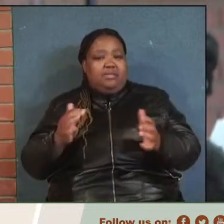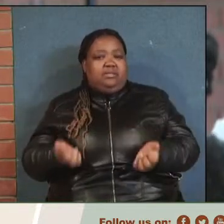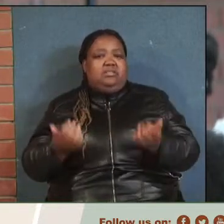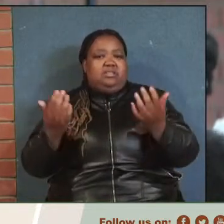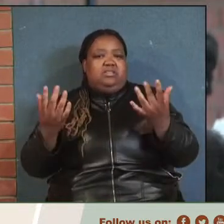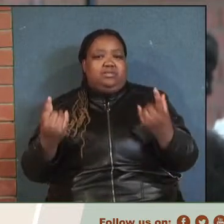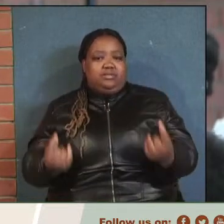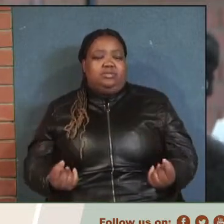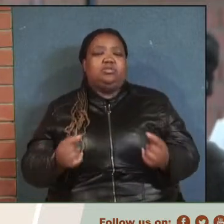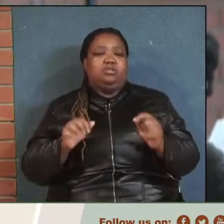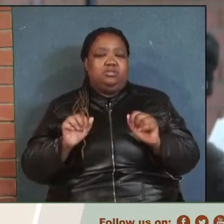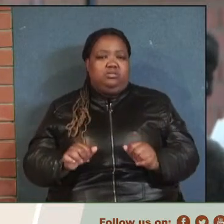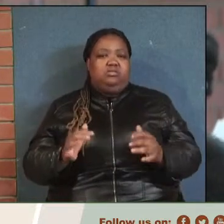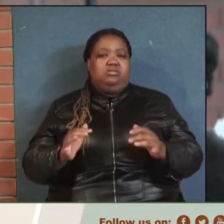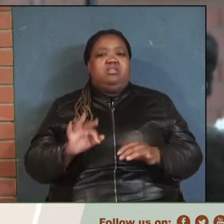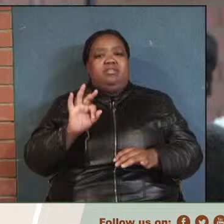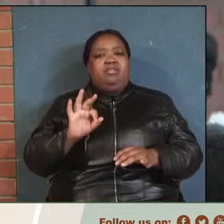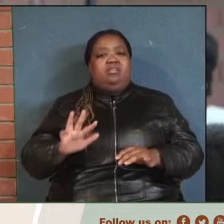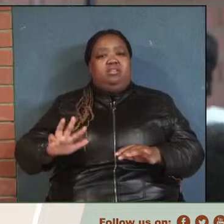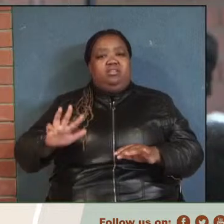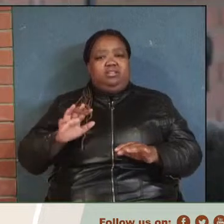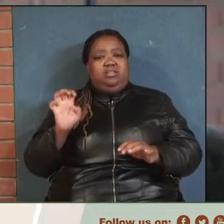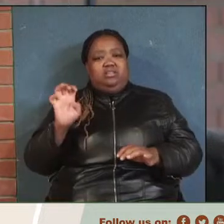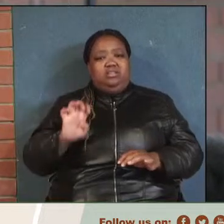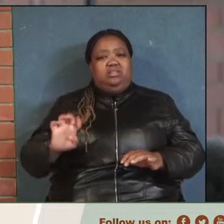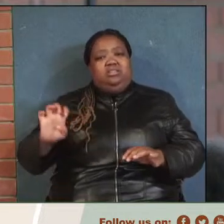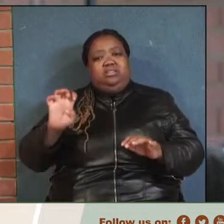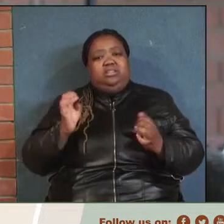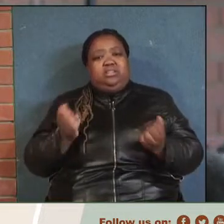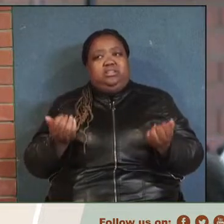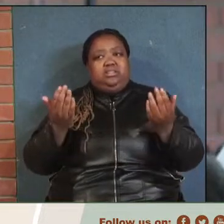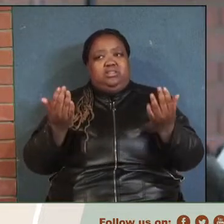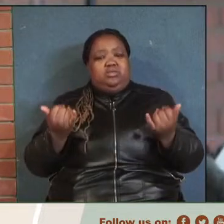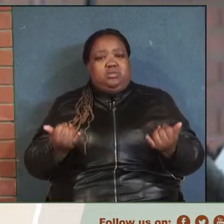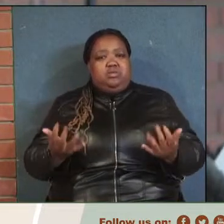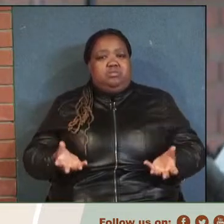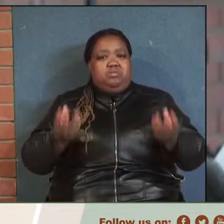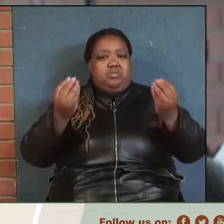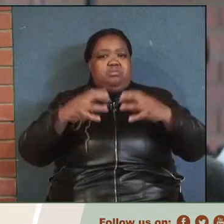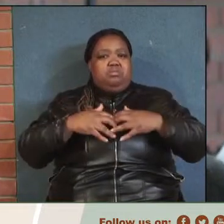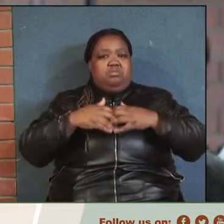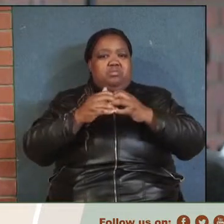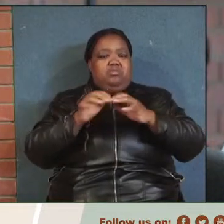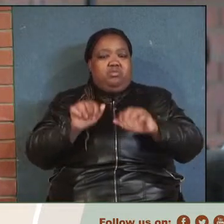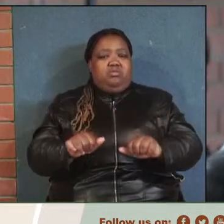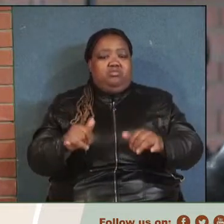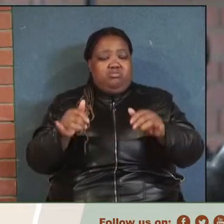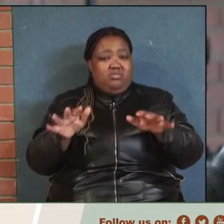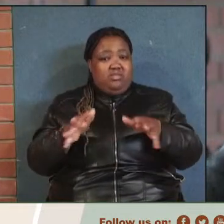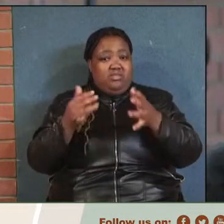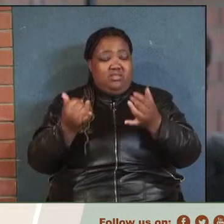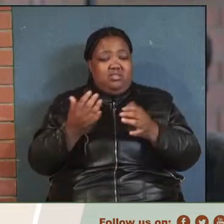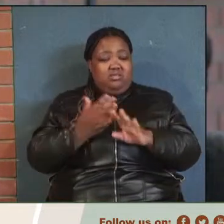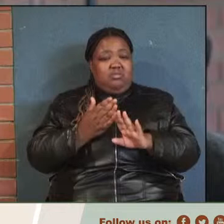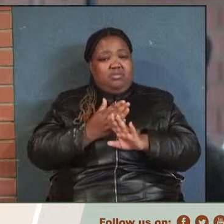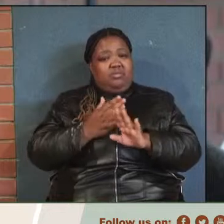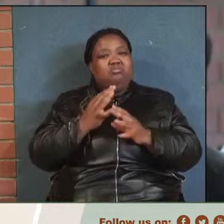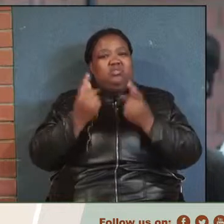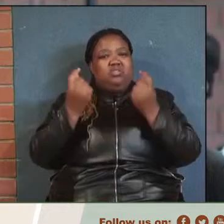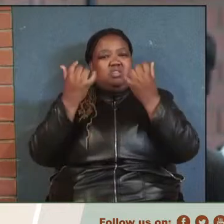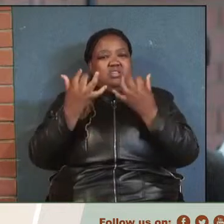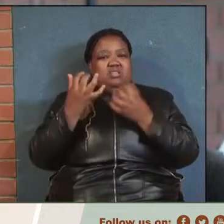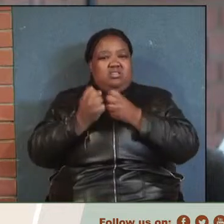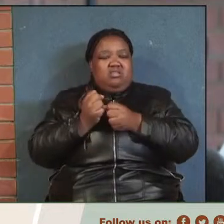total of 39 e-services have been developed and contributed to making government services more accessible in the previous financial year. A total